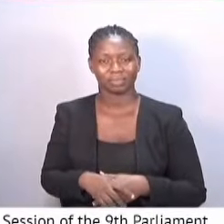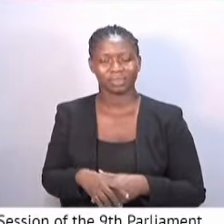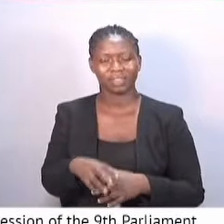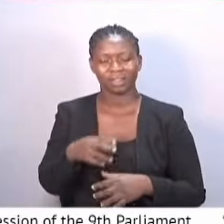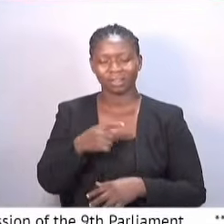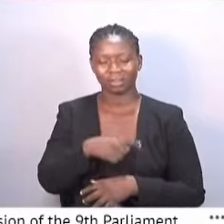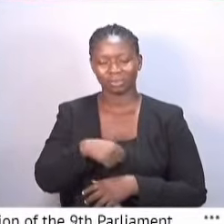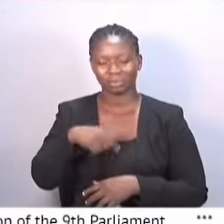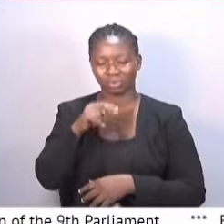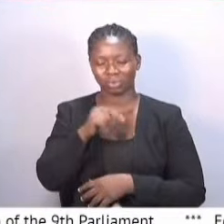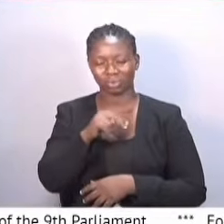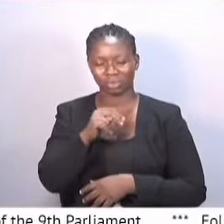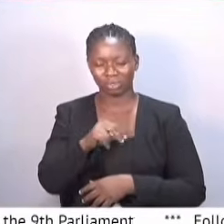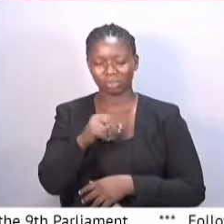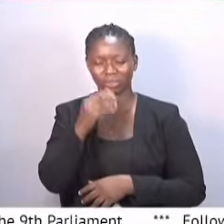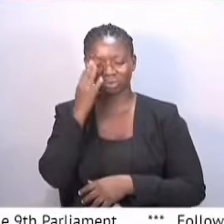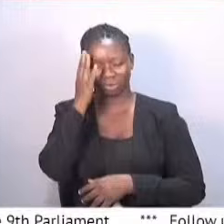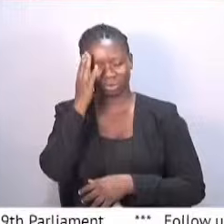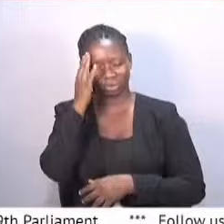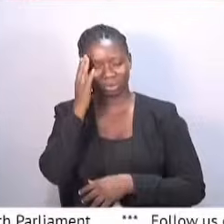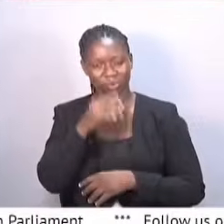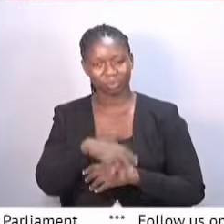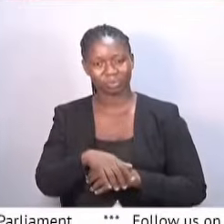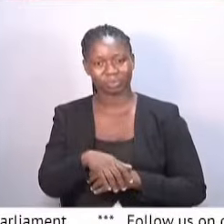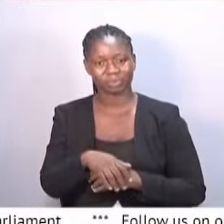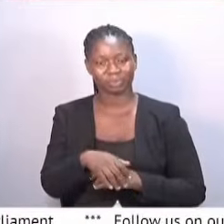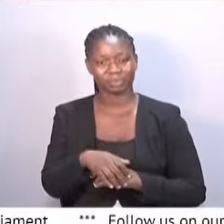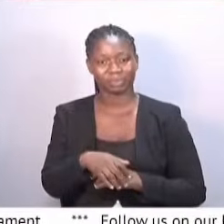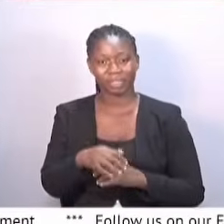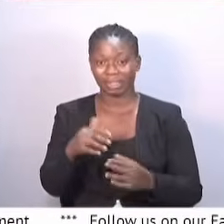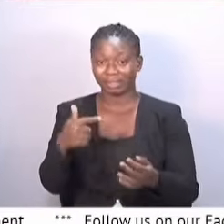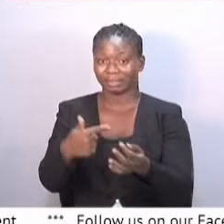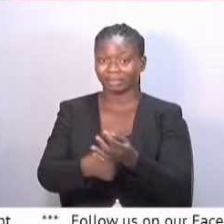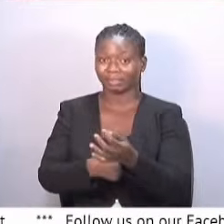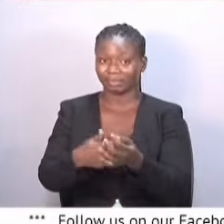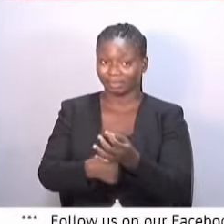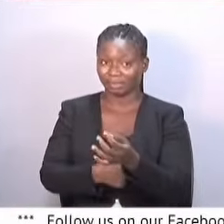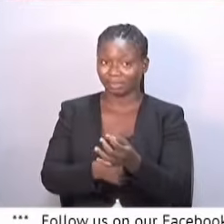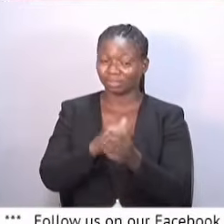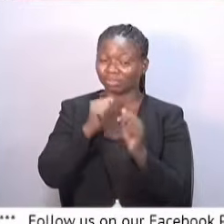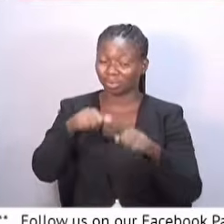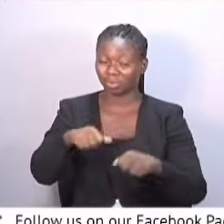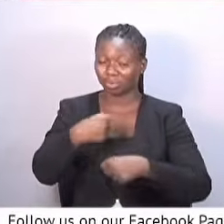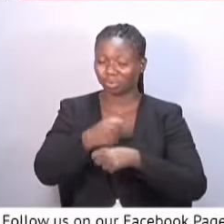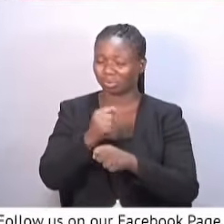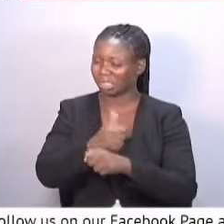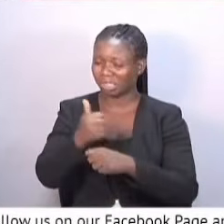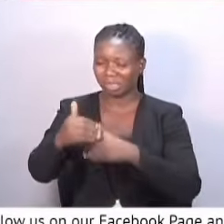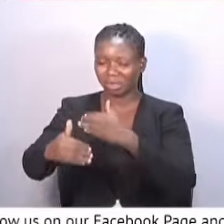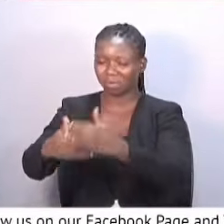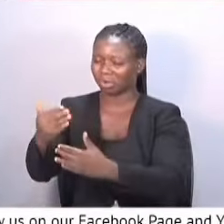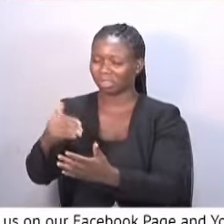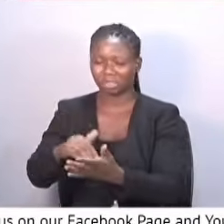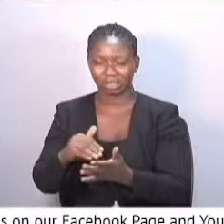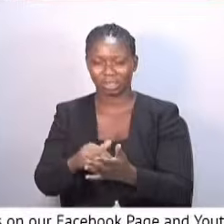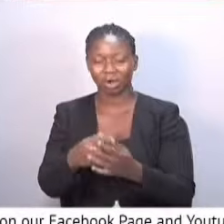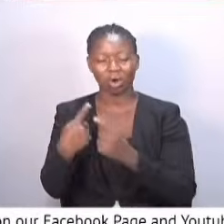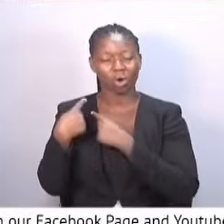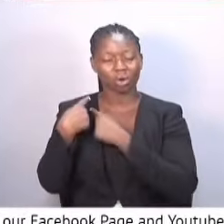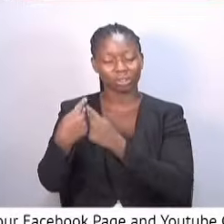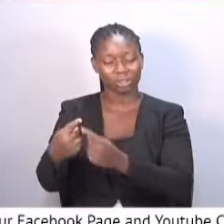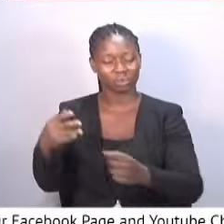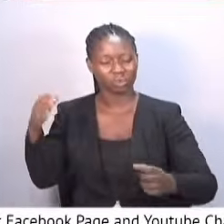we need to recognize that Ghana is unable to make progress until